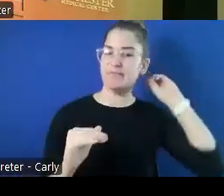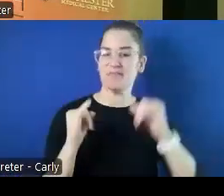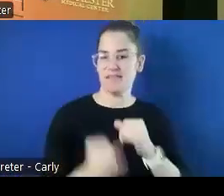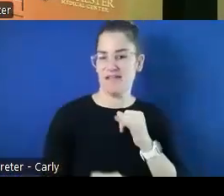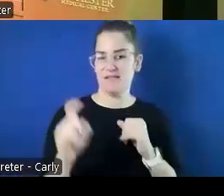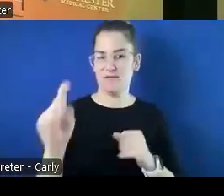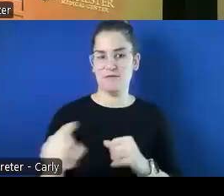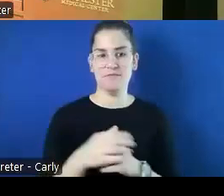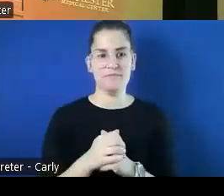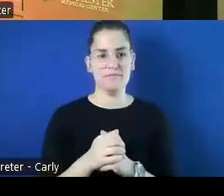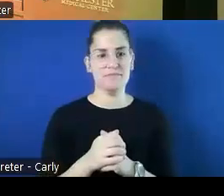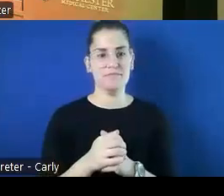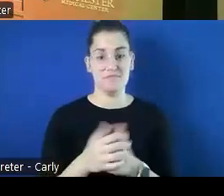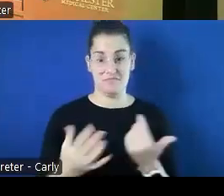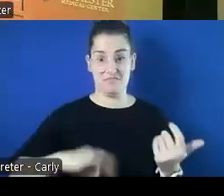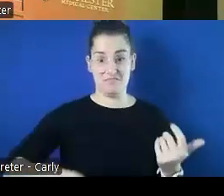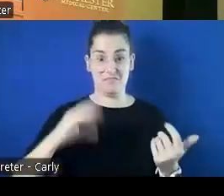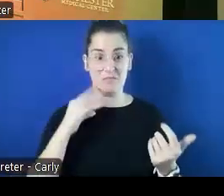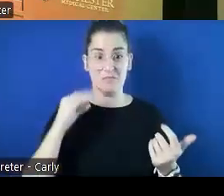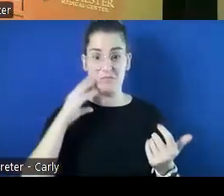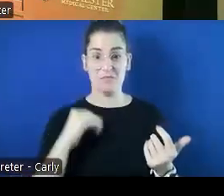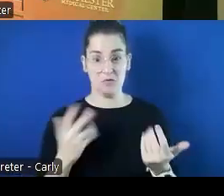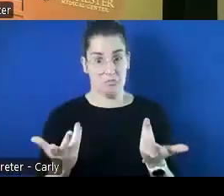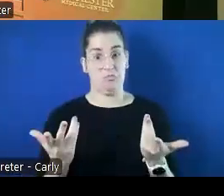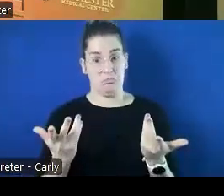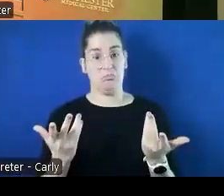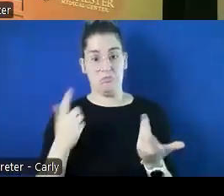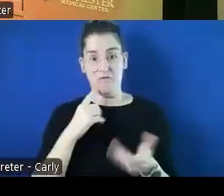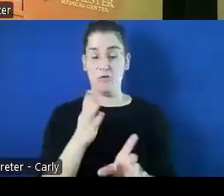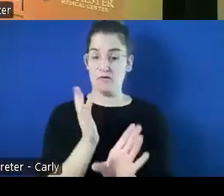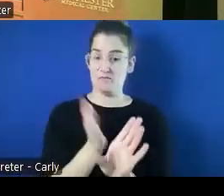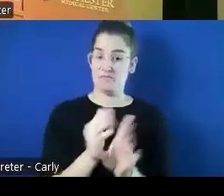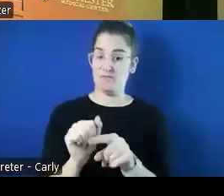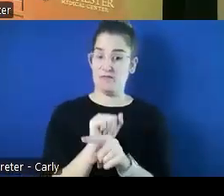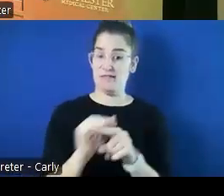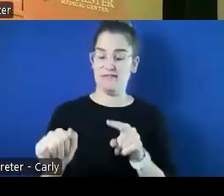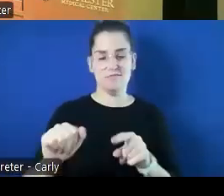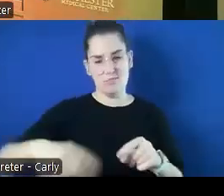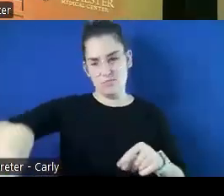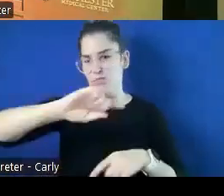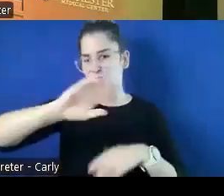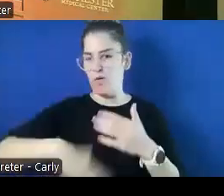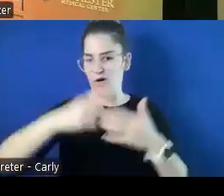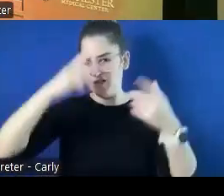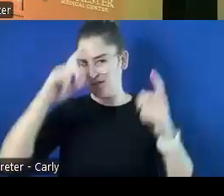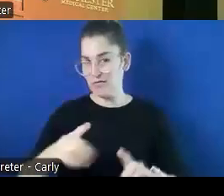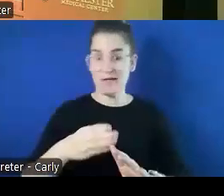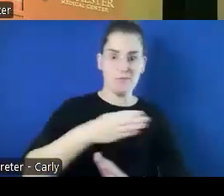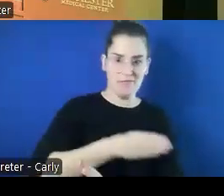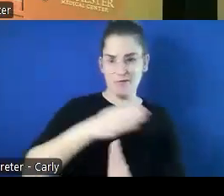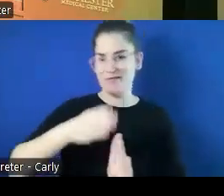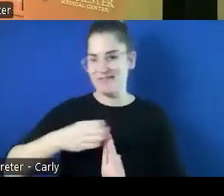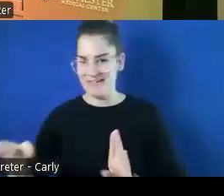was whether this is a useful experience to have during psychiatric training, and everyone agreed with the statement even before